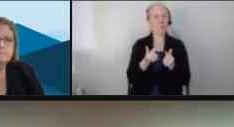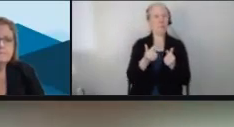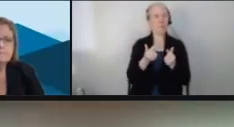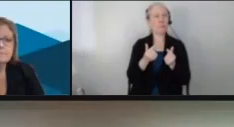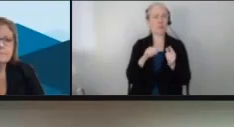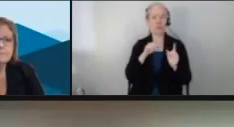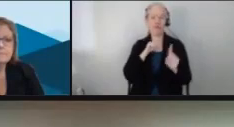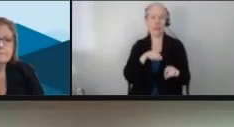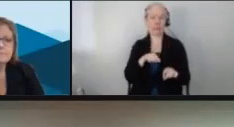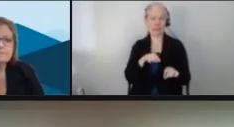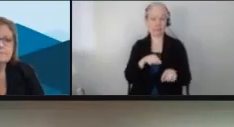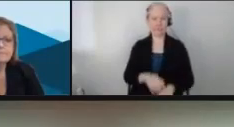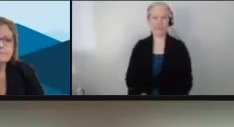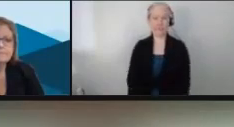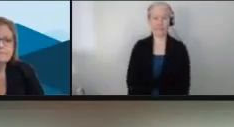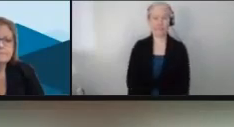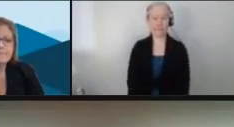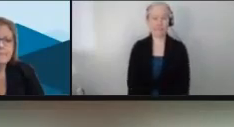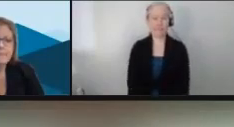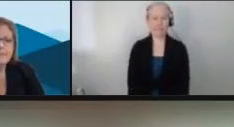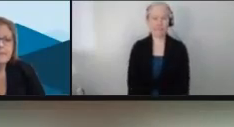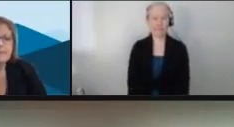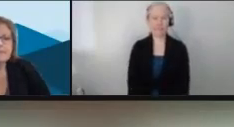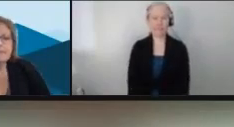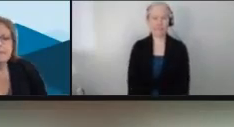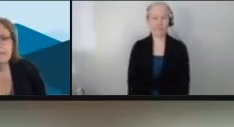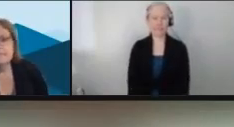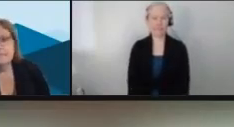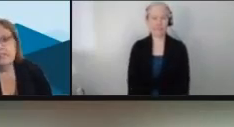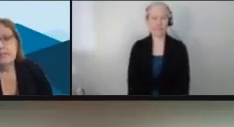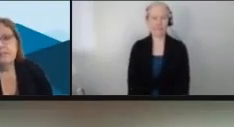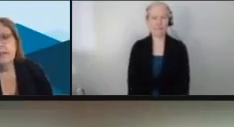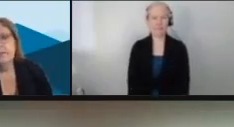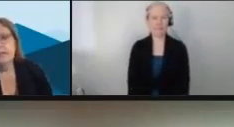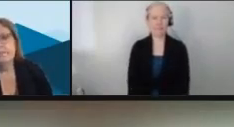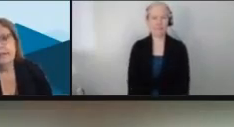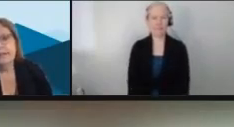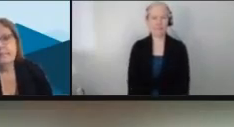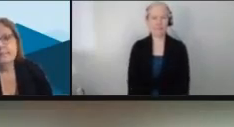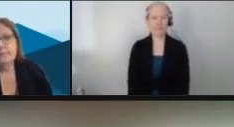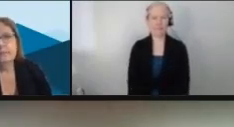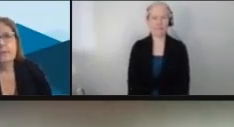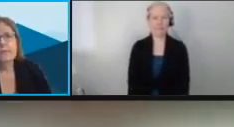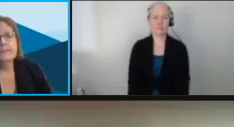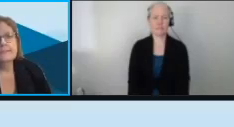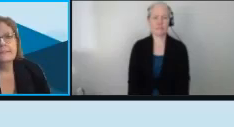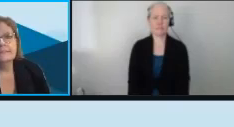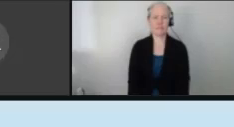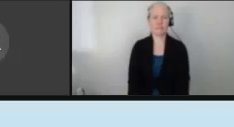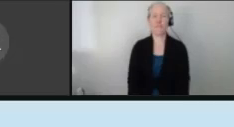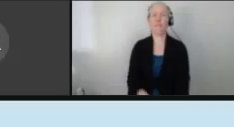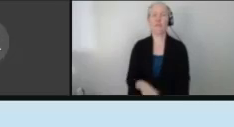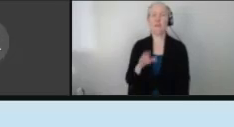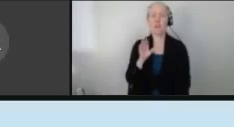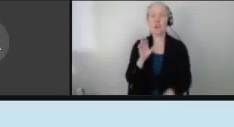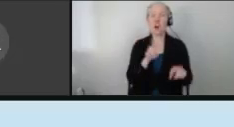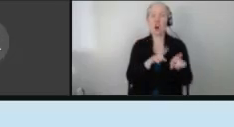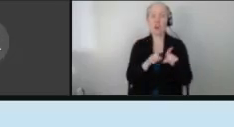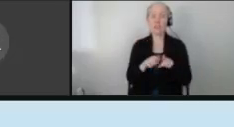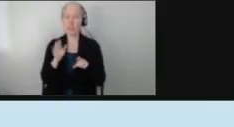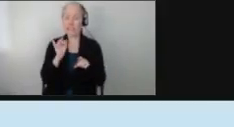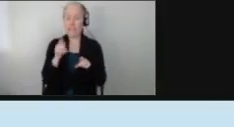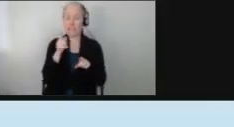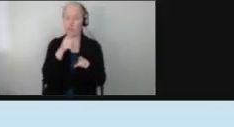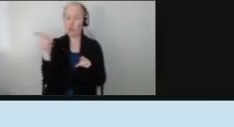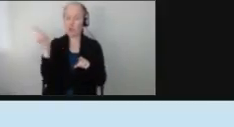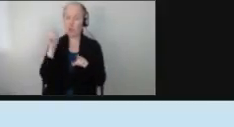reacting to certain situations. Yeah, thanks, Michelle. And I want to invite people who are listening to start putting some